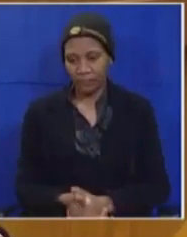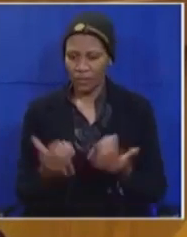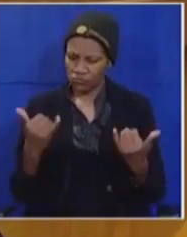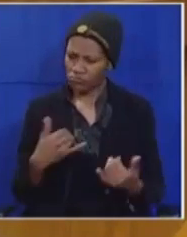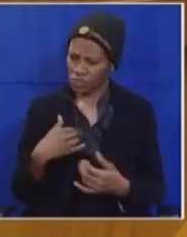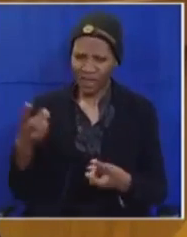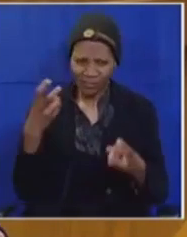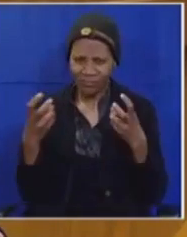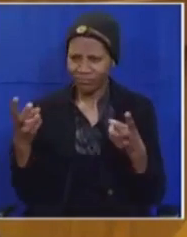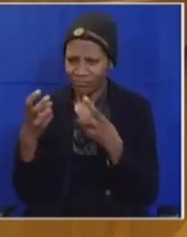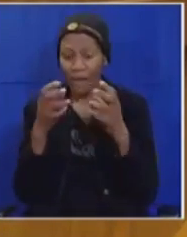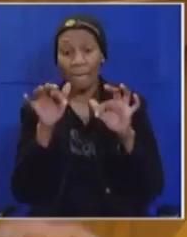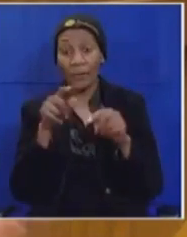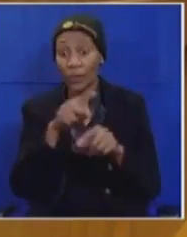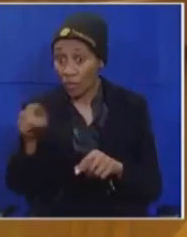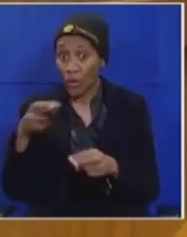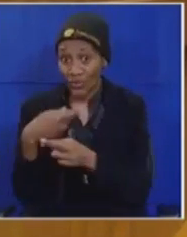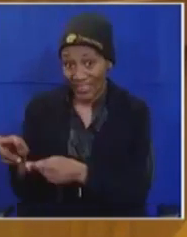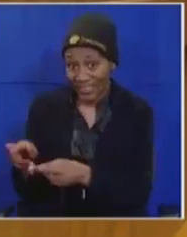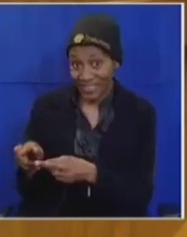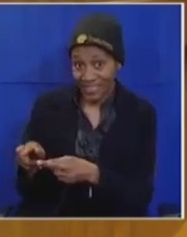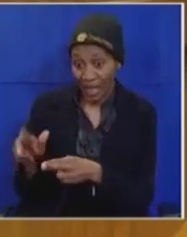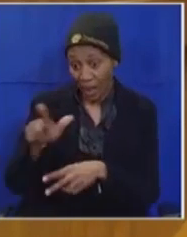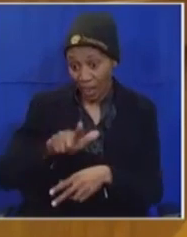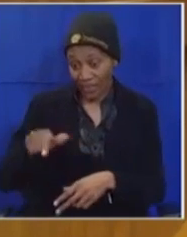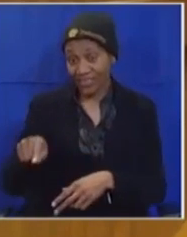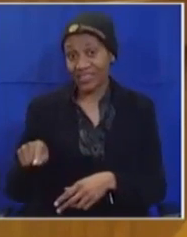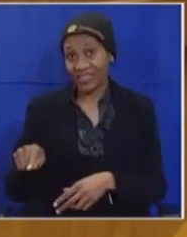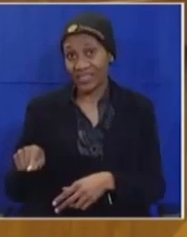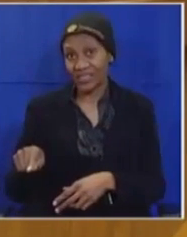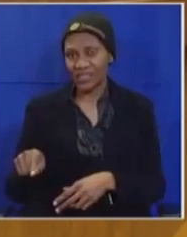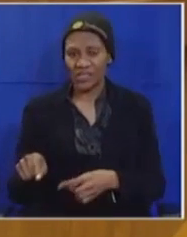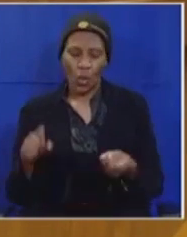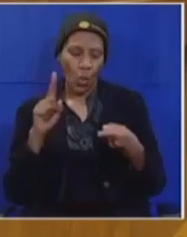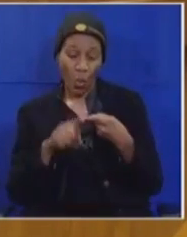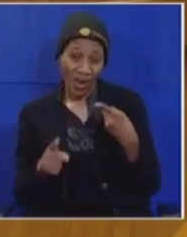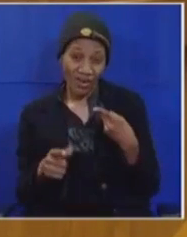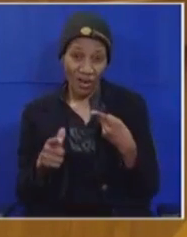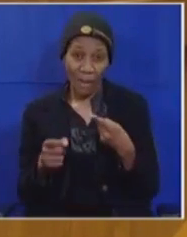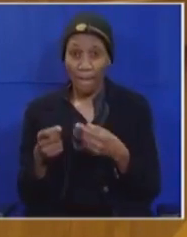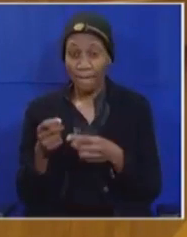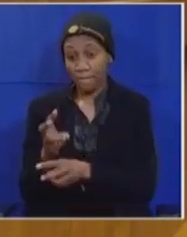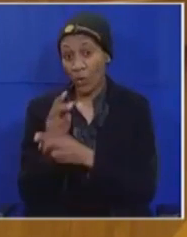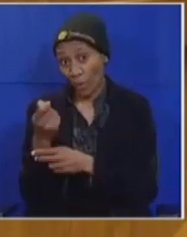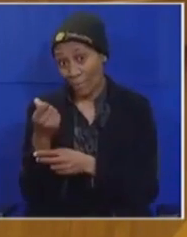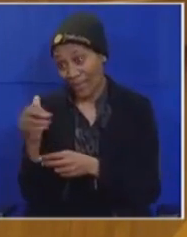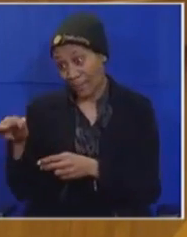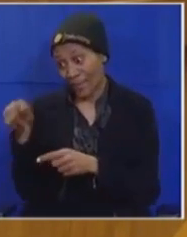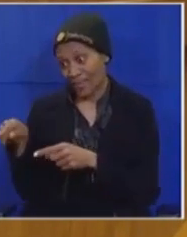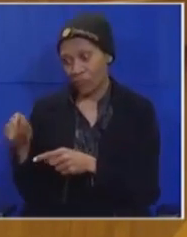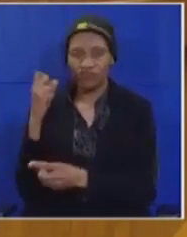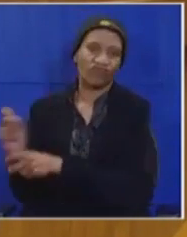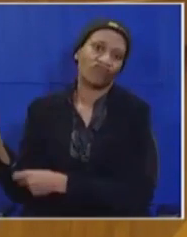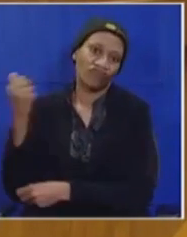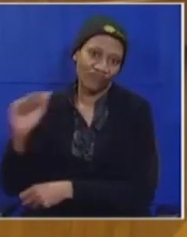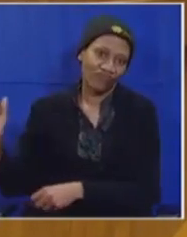is that many of those people are finding sometimes it difficult to get loans because the banks say,